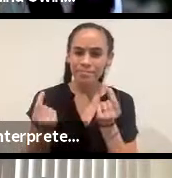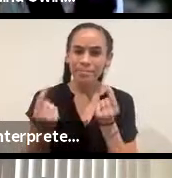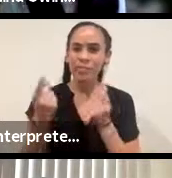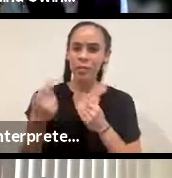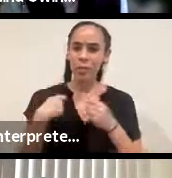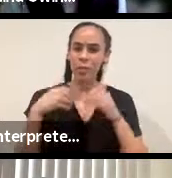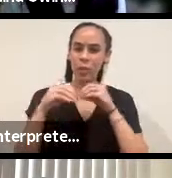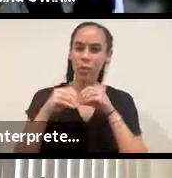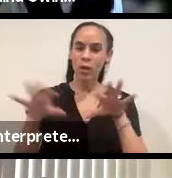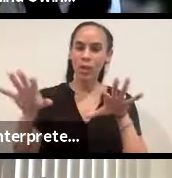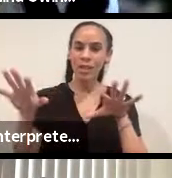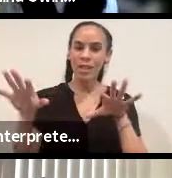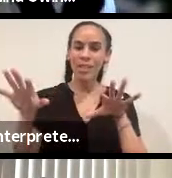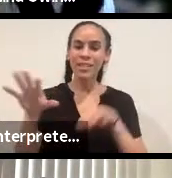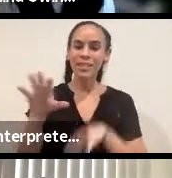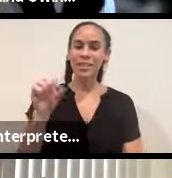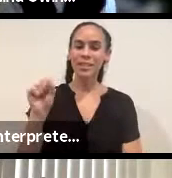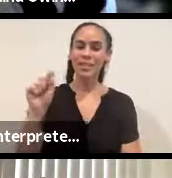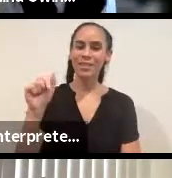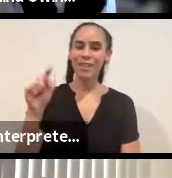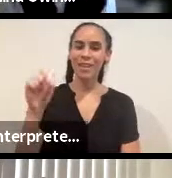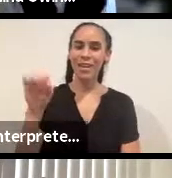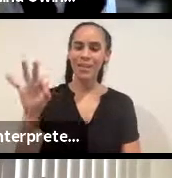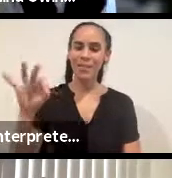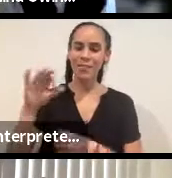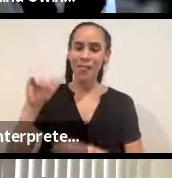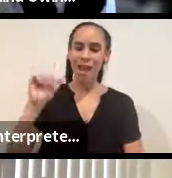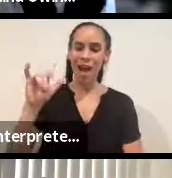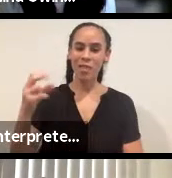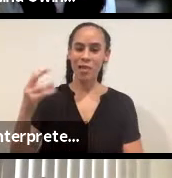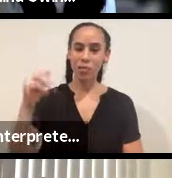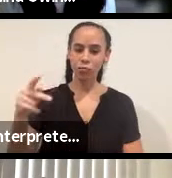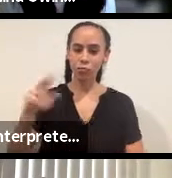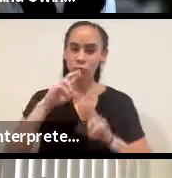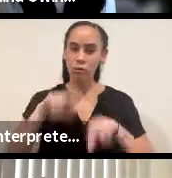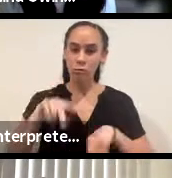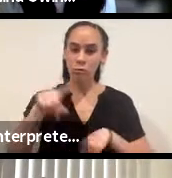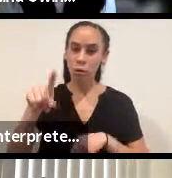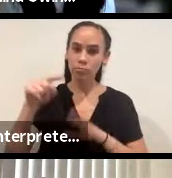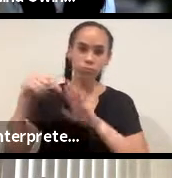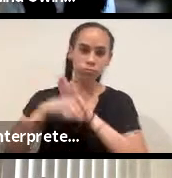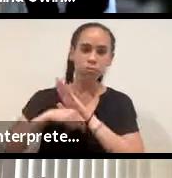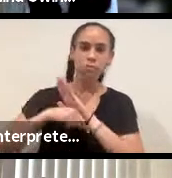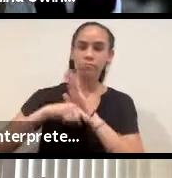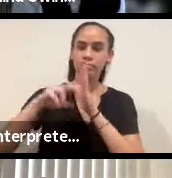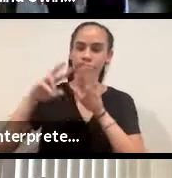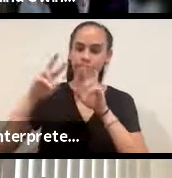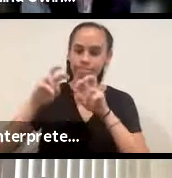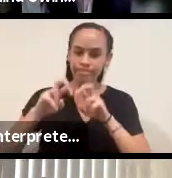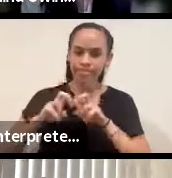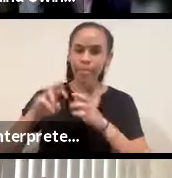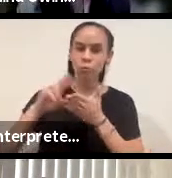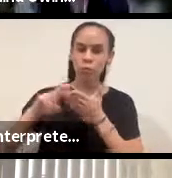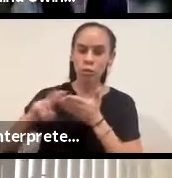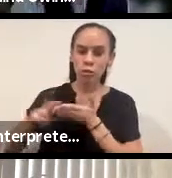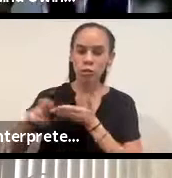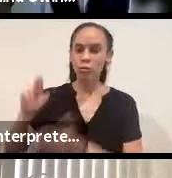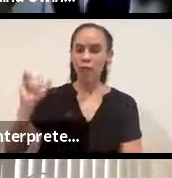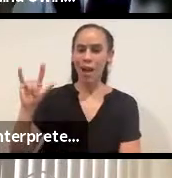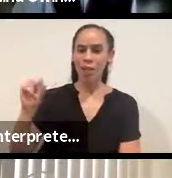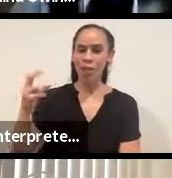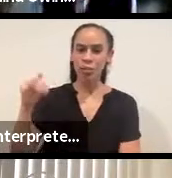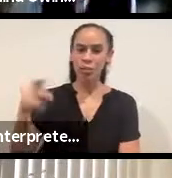state of allyship report, which really goes deep into some research that we did around what allyship means for